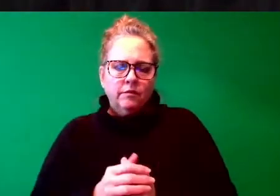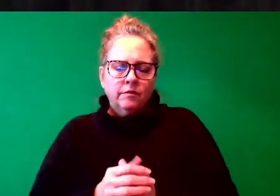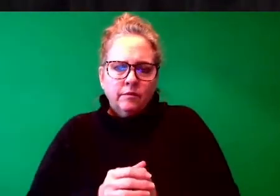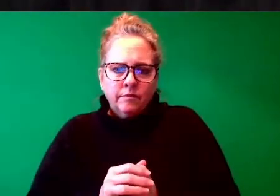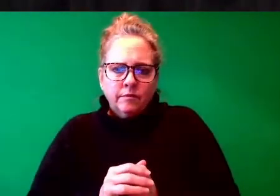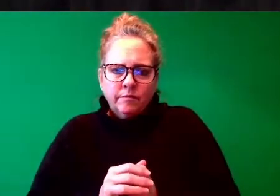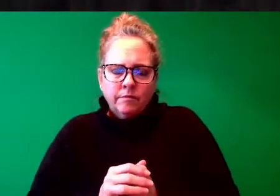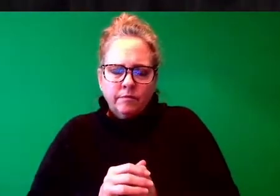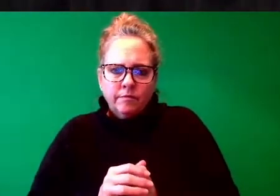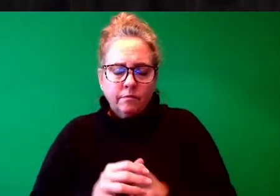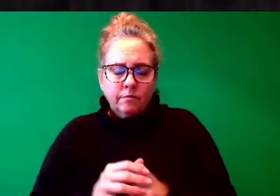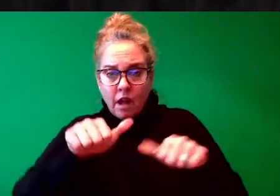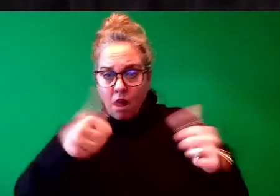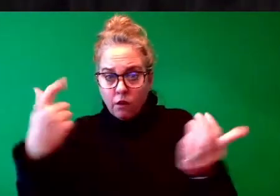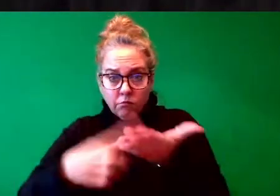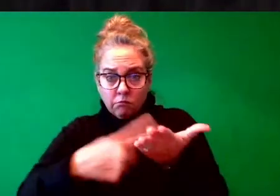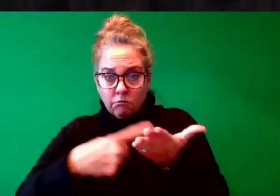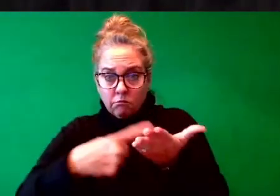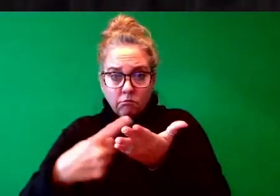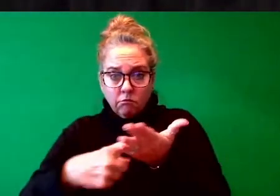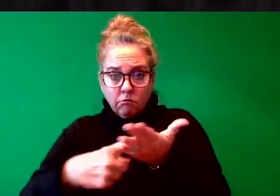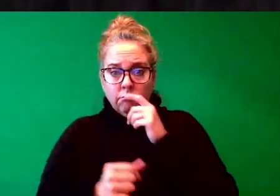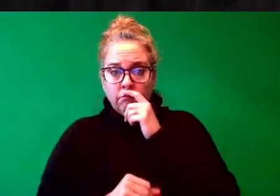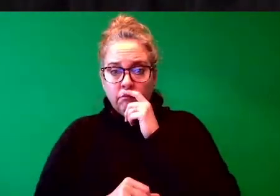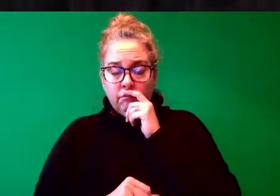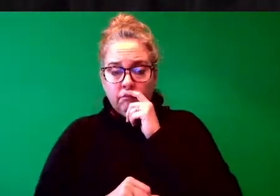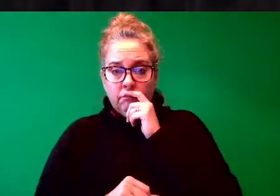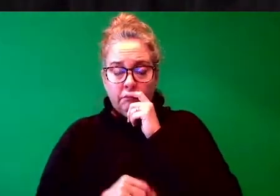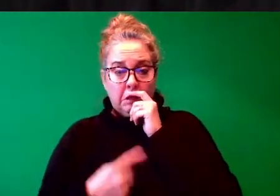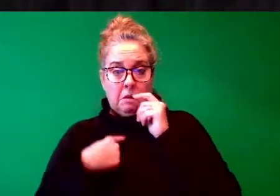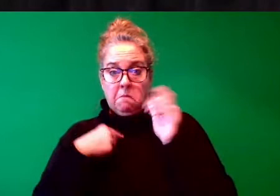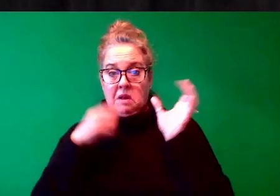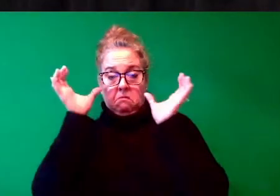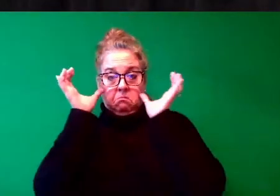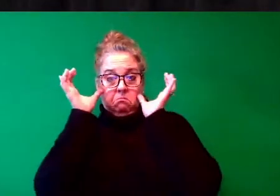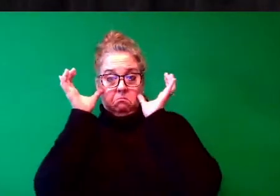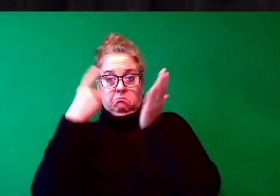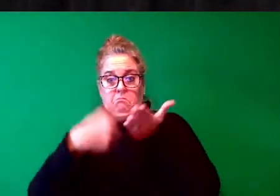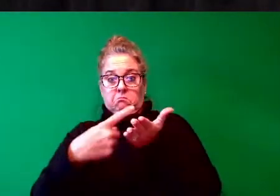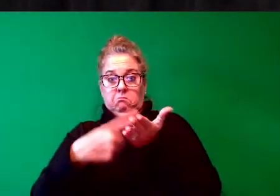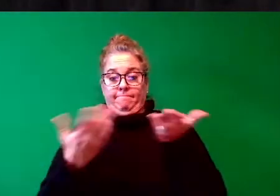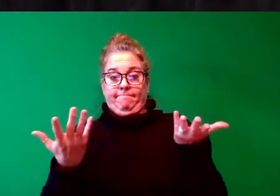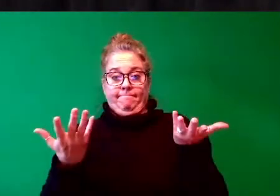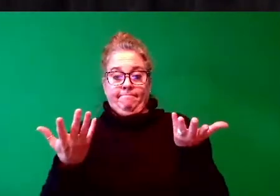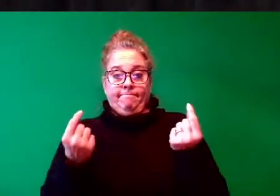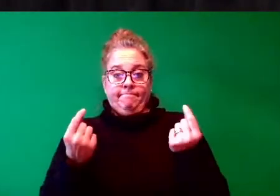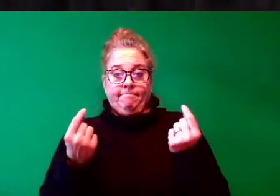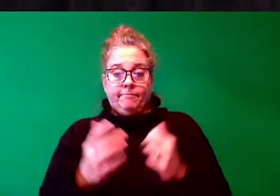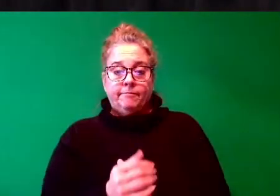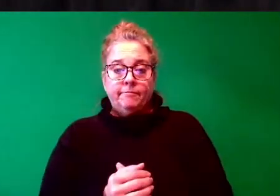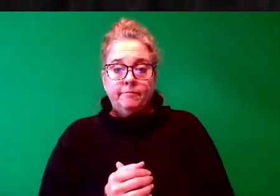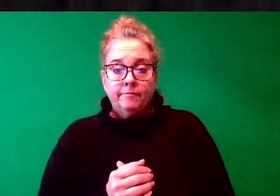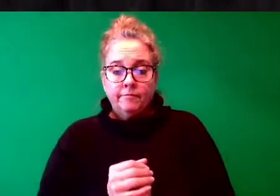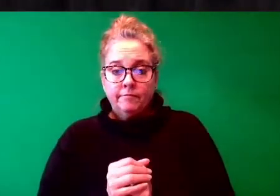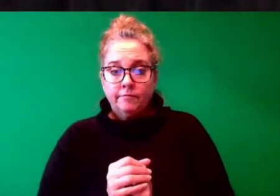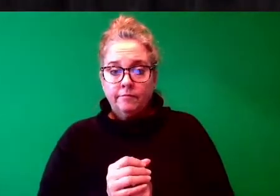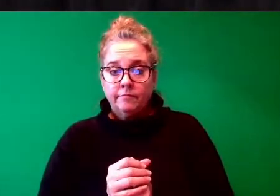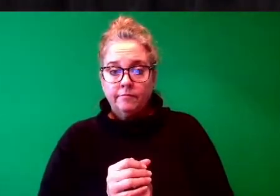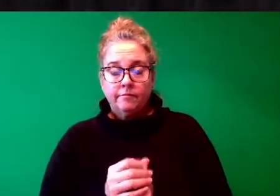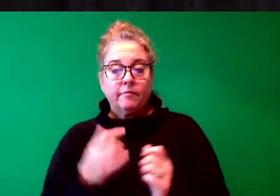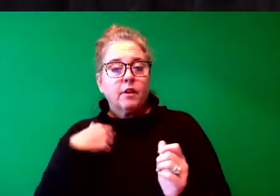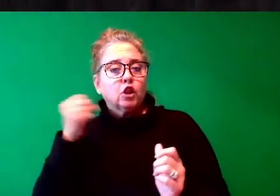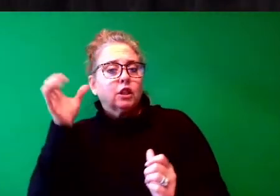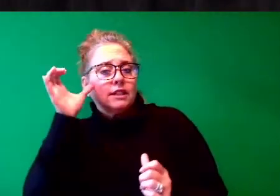Our Chief. I've been quiet up until now. I really do appreciate you all on the County